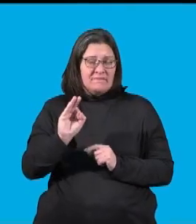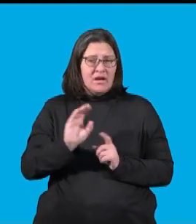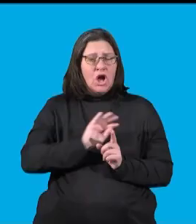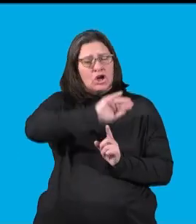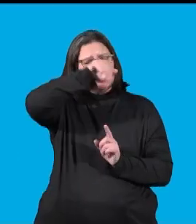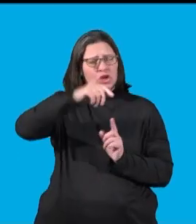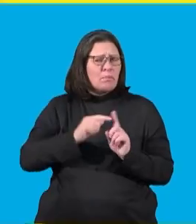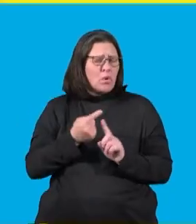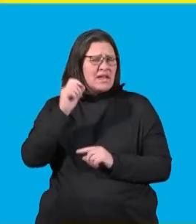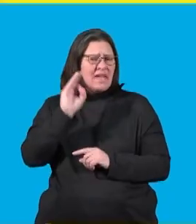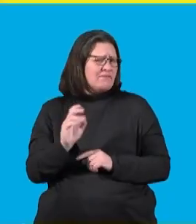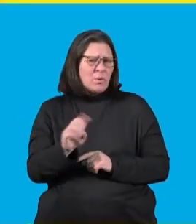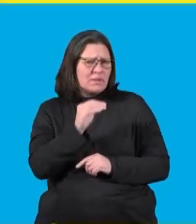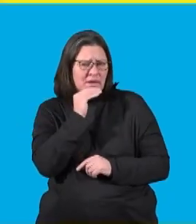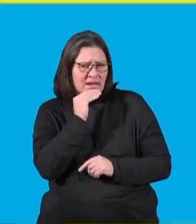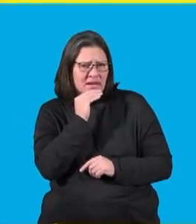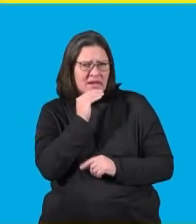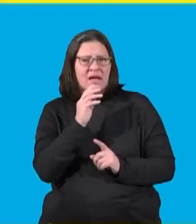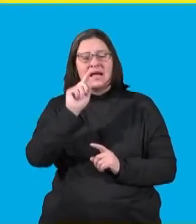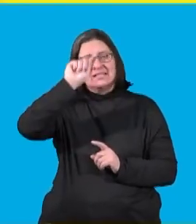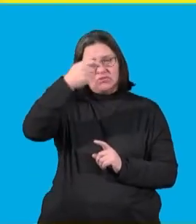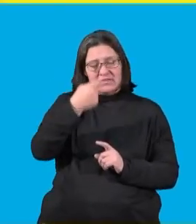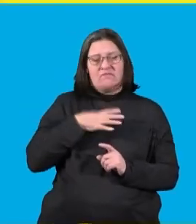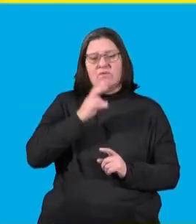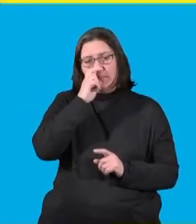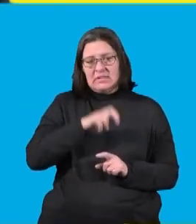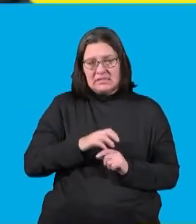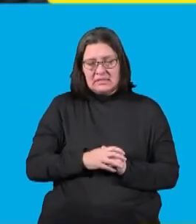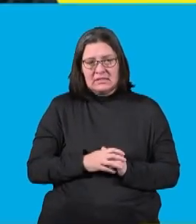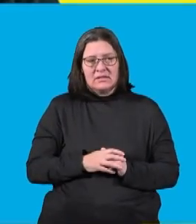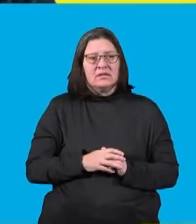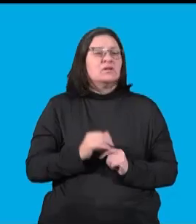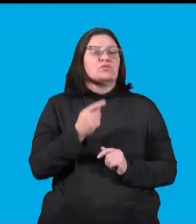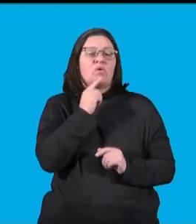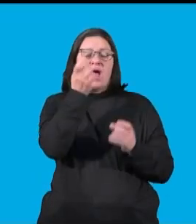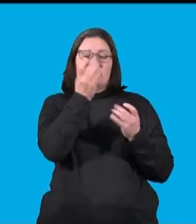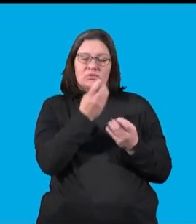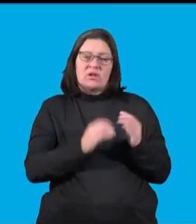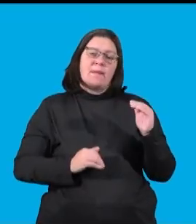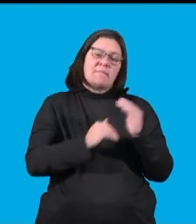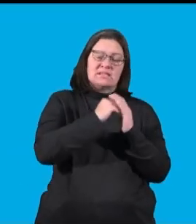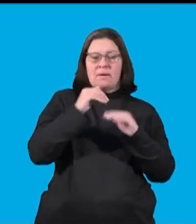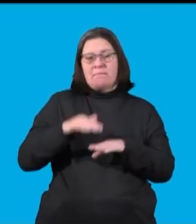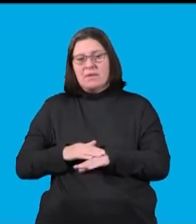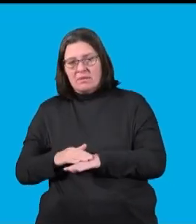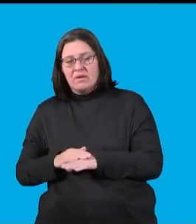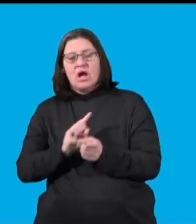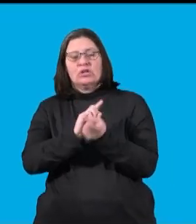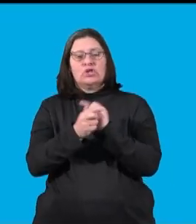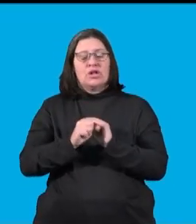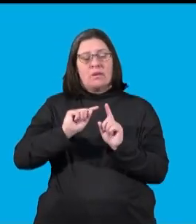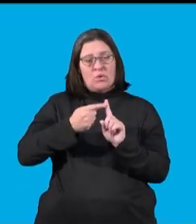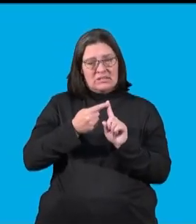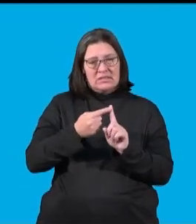talking about turning points, what do we need? We need the derivative. That's right. Okay, so information about maximum, minimums,